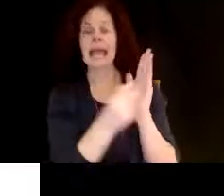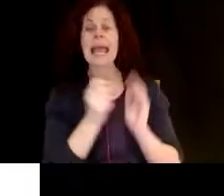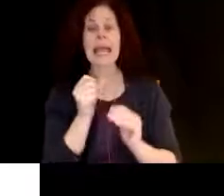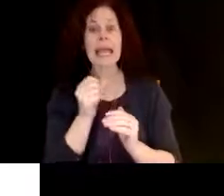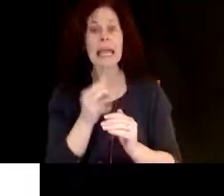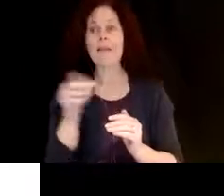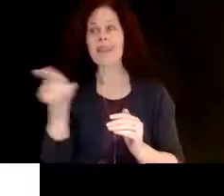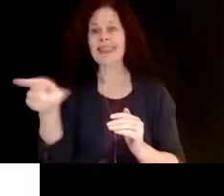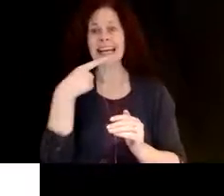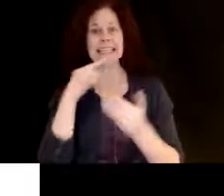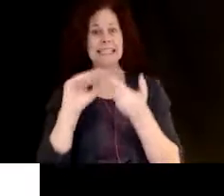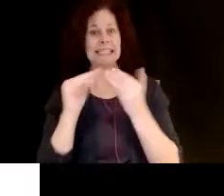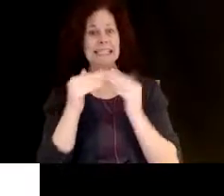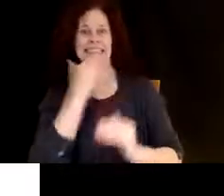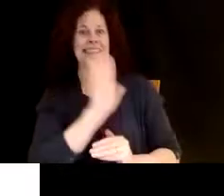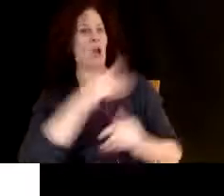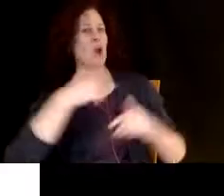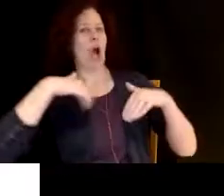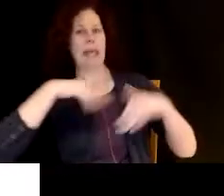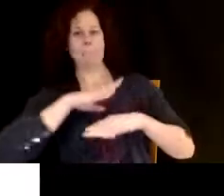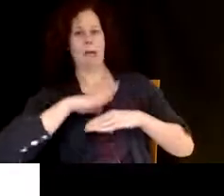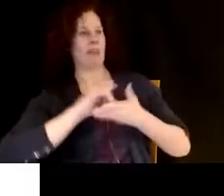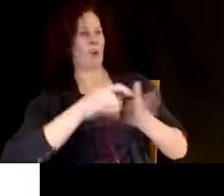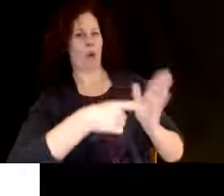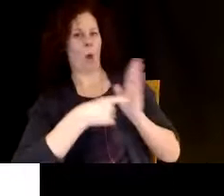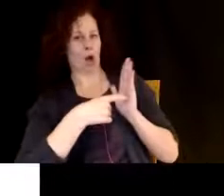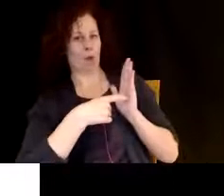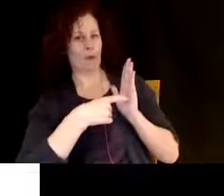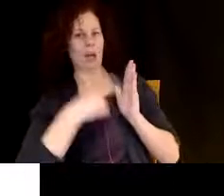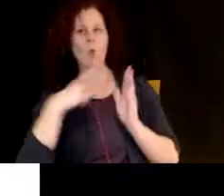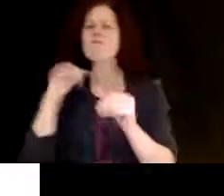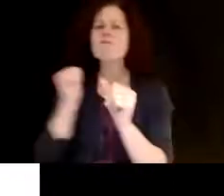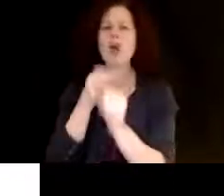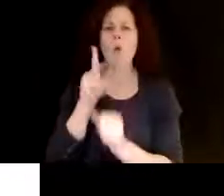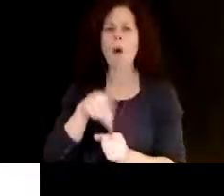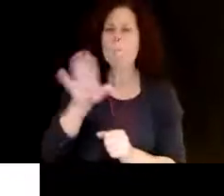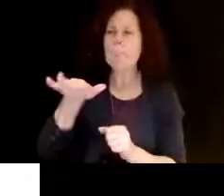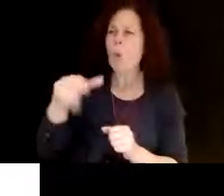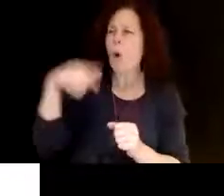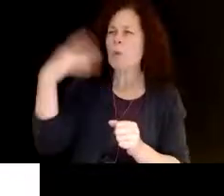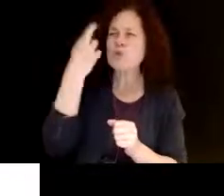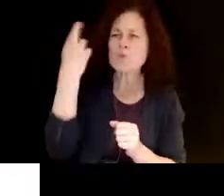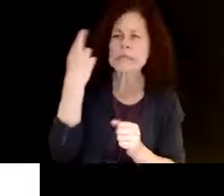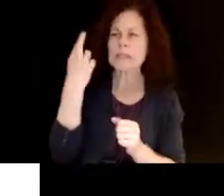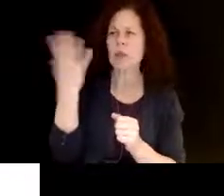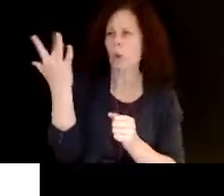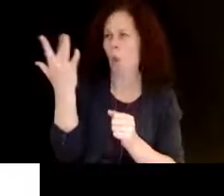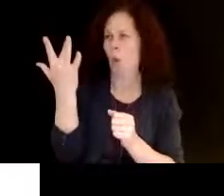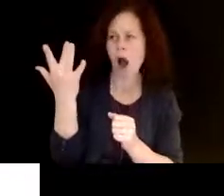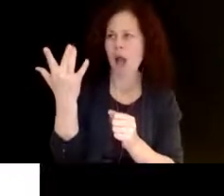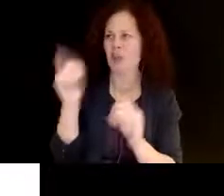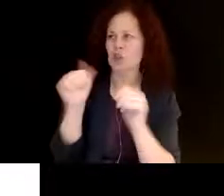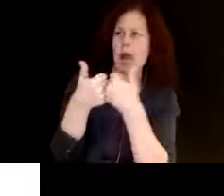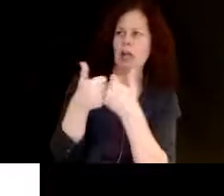completed a requirement, which asked them what was the reasons for that presented challenges for them